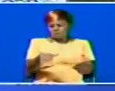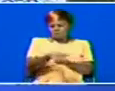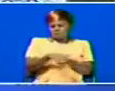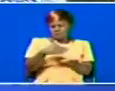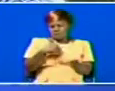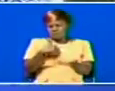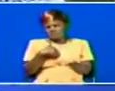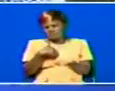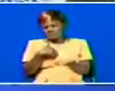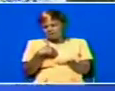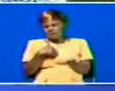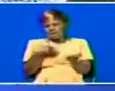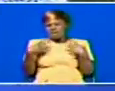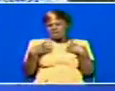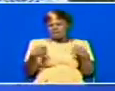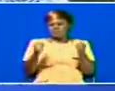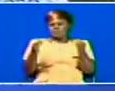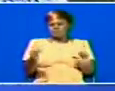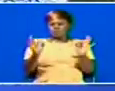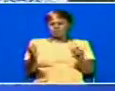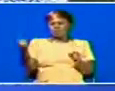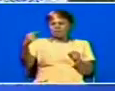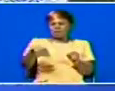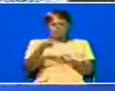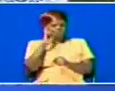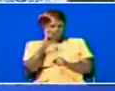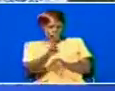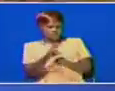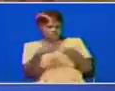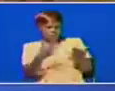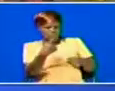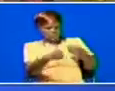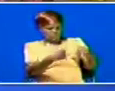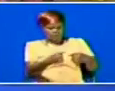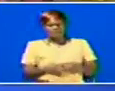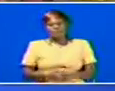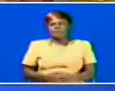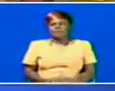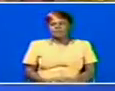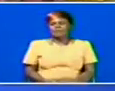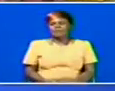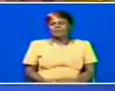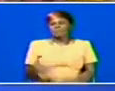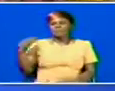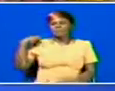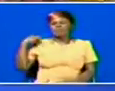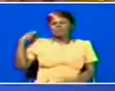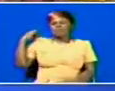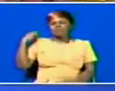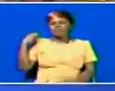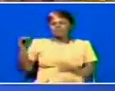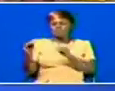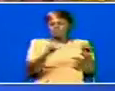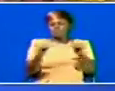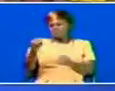we have arranged that the health personnel comes in to check on their progress. The volunteers move from one village